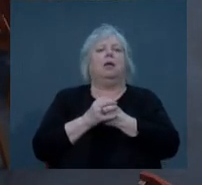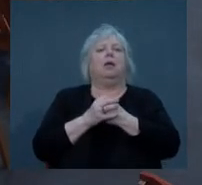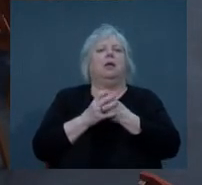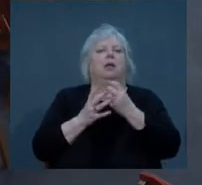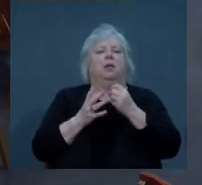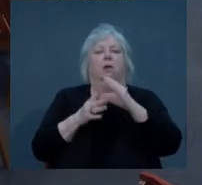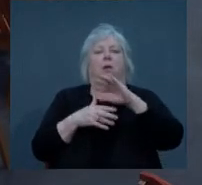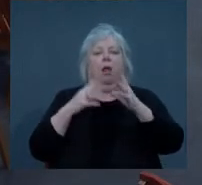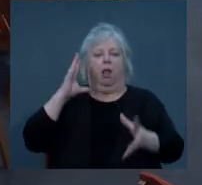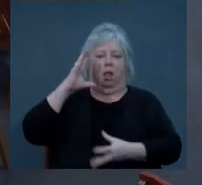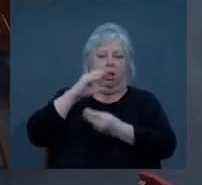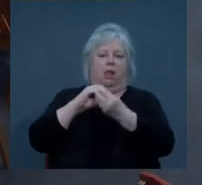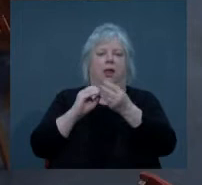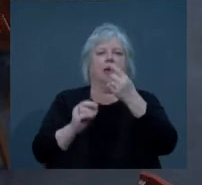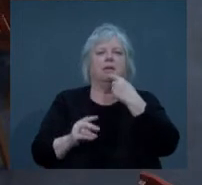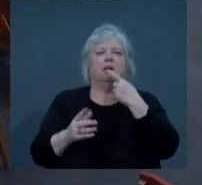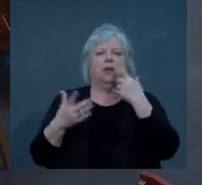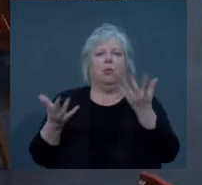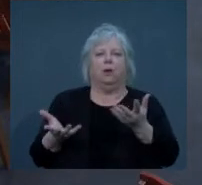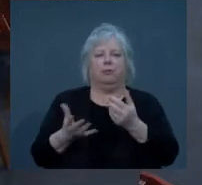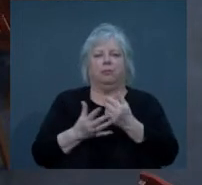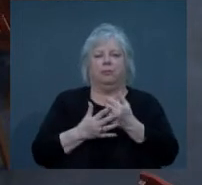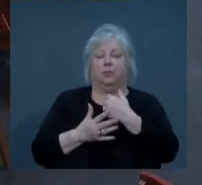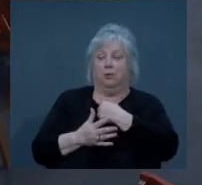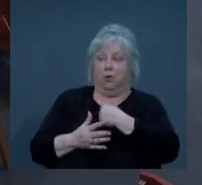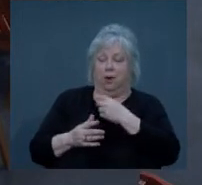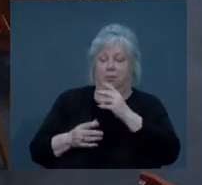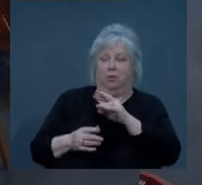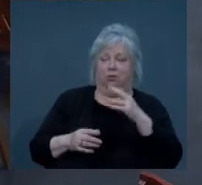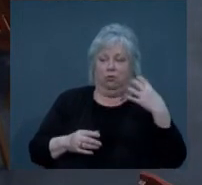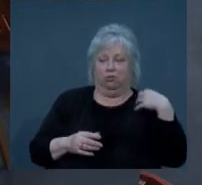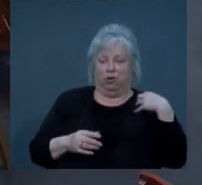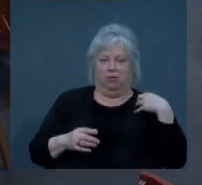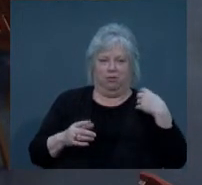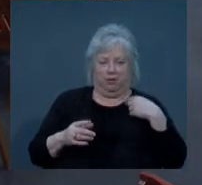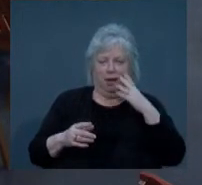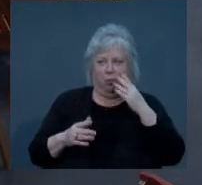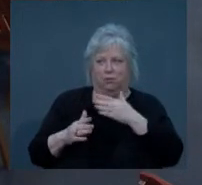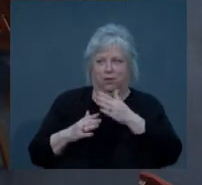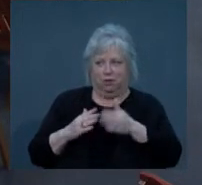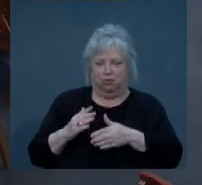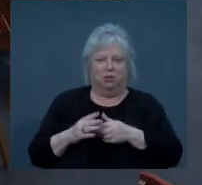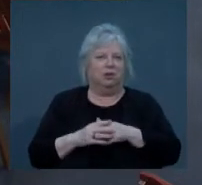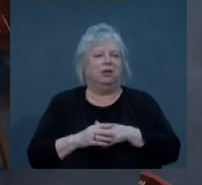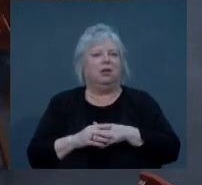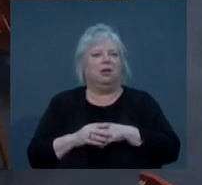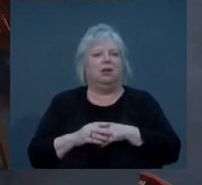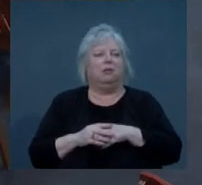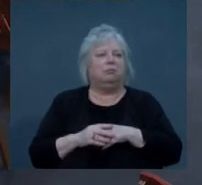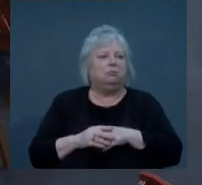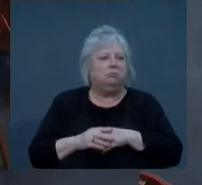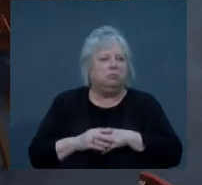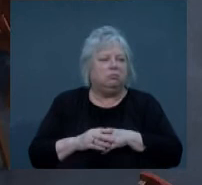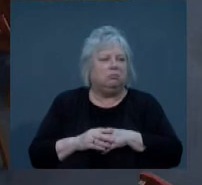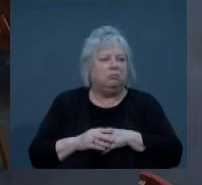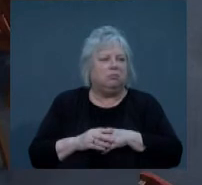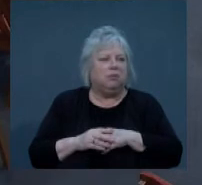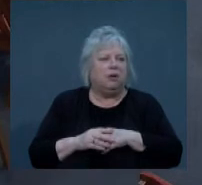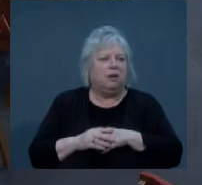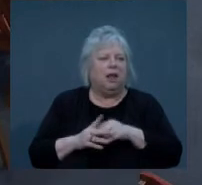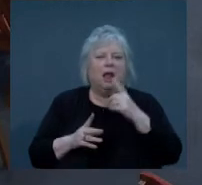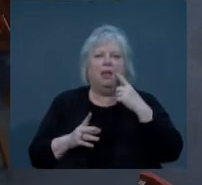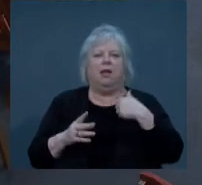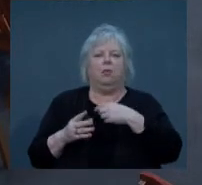So all that to say, sorry, Mr. Chair, I'm finishing, is there are no villains here. I just think we